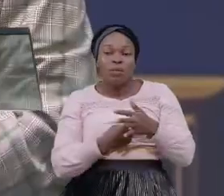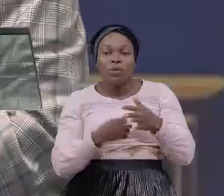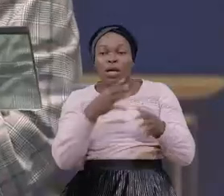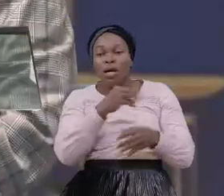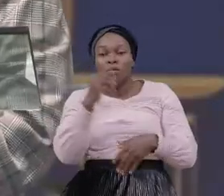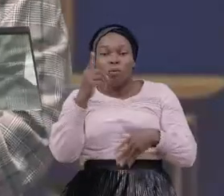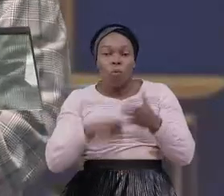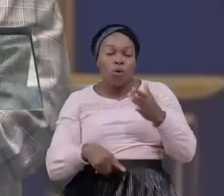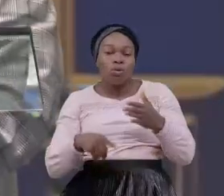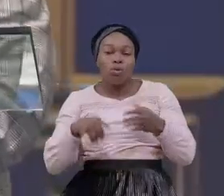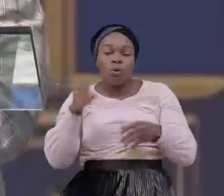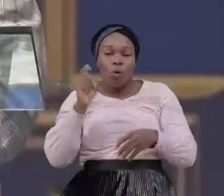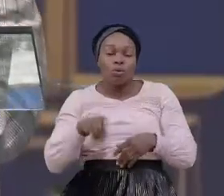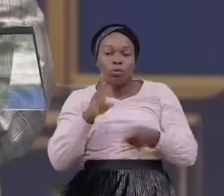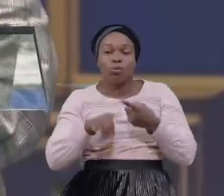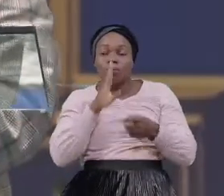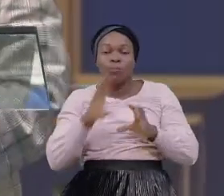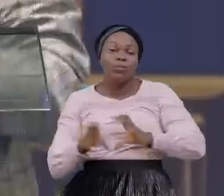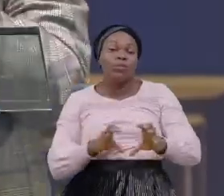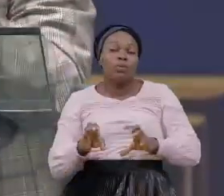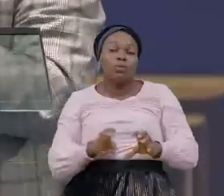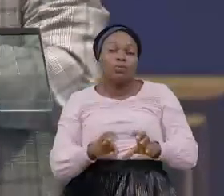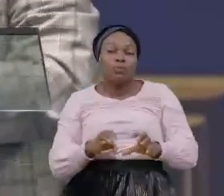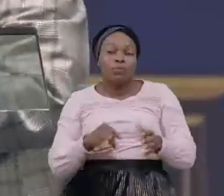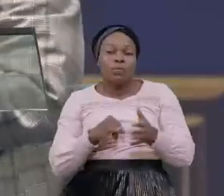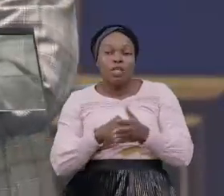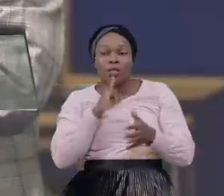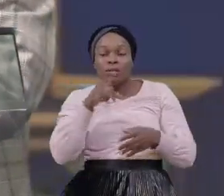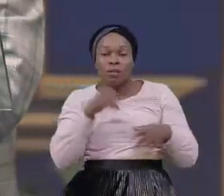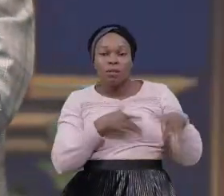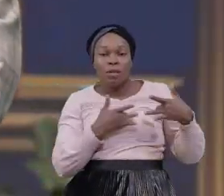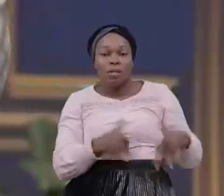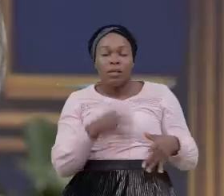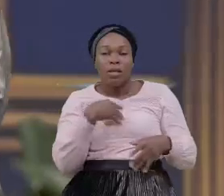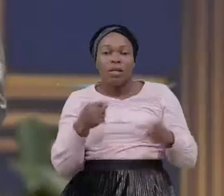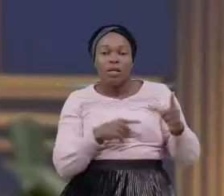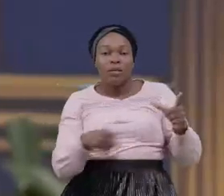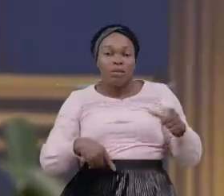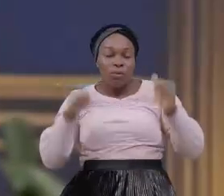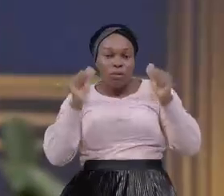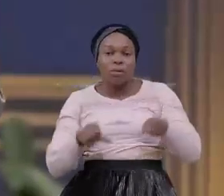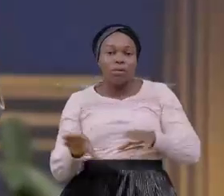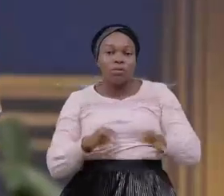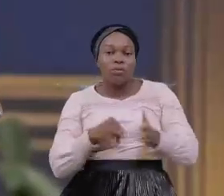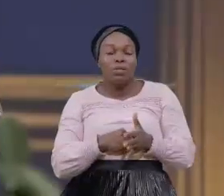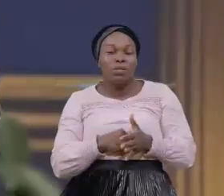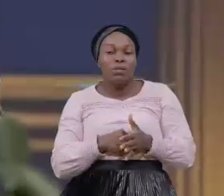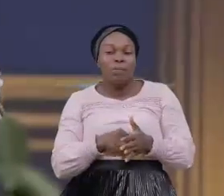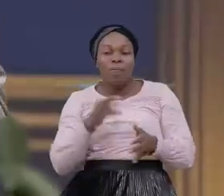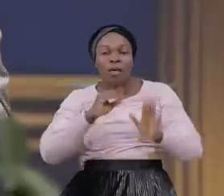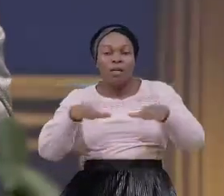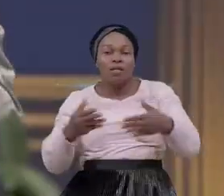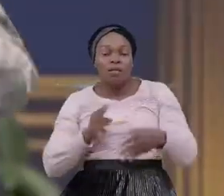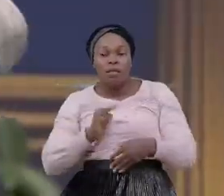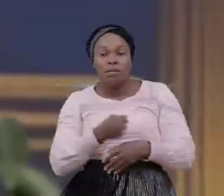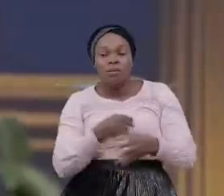be done? It's the heart, and the Lord can do it and give us that